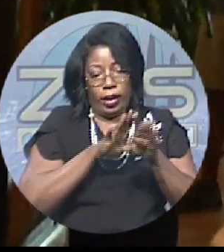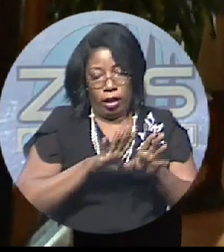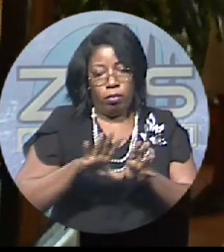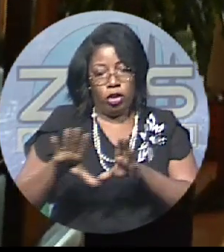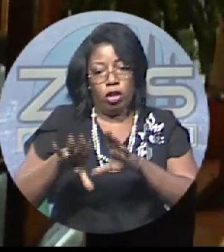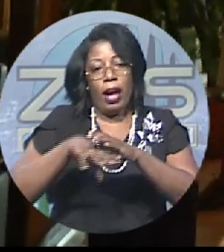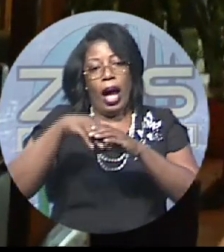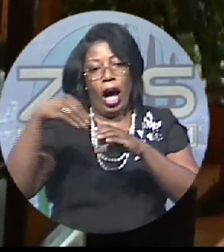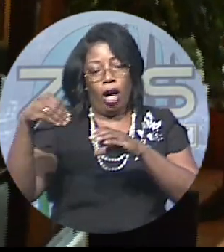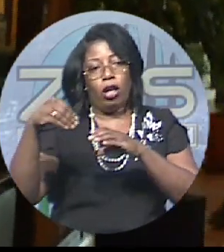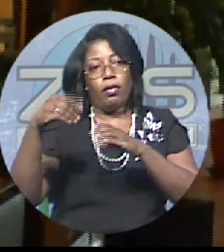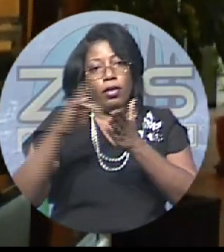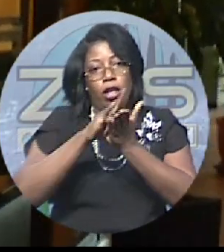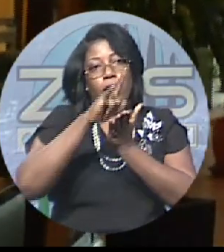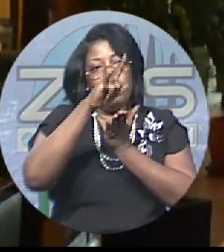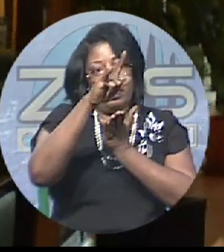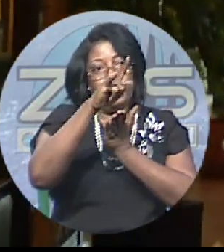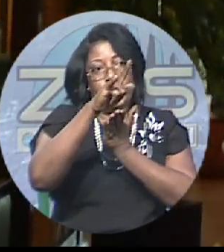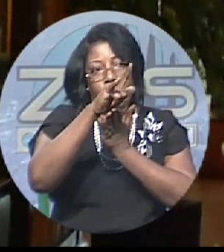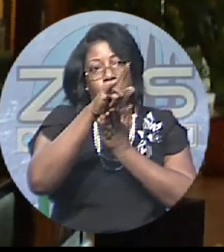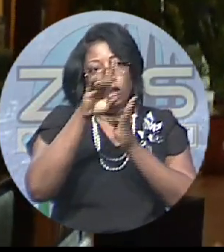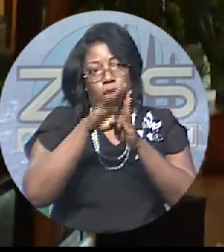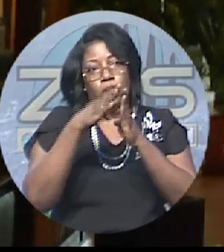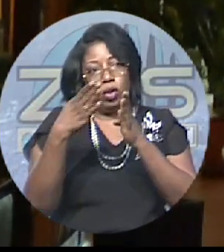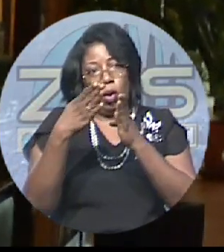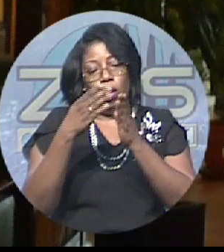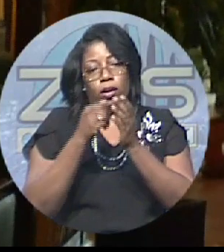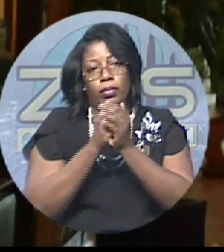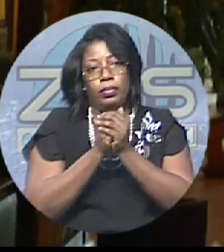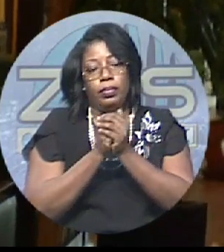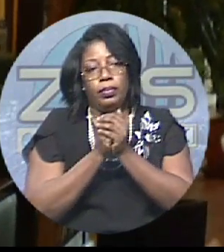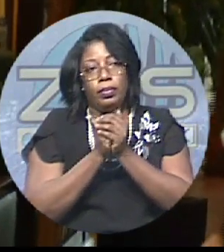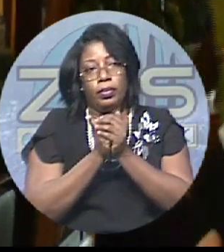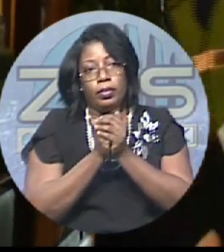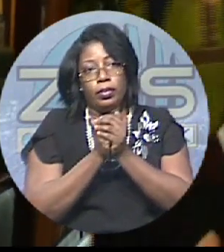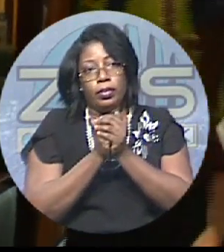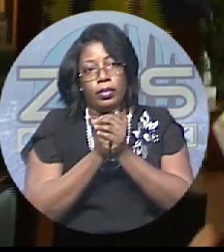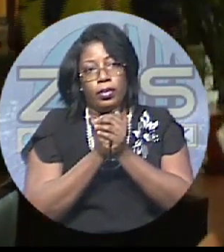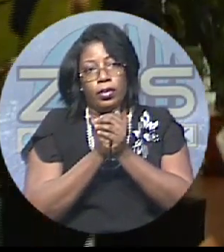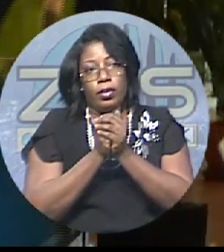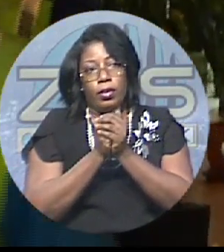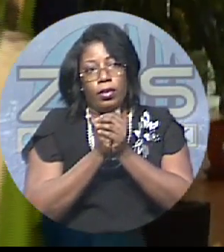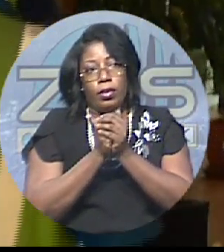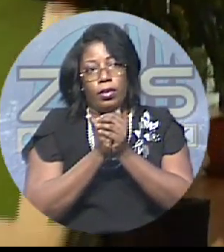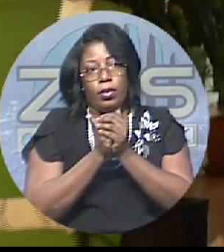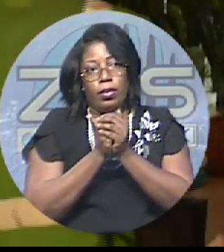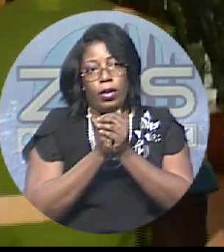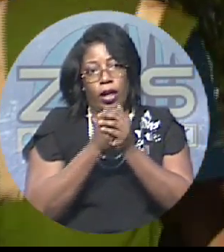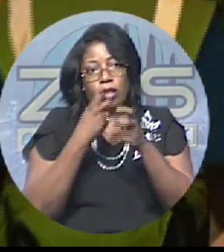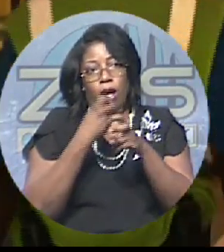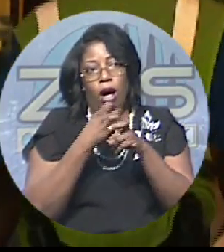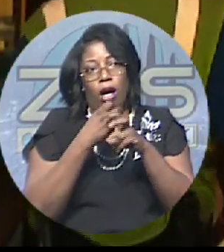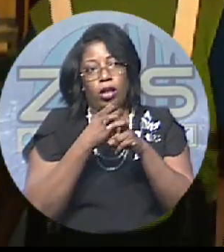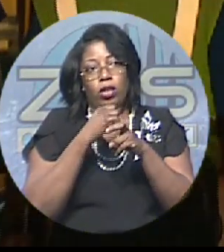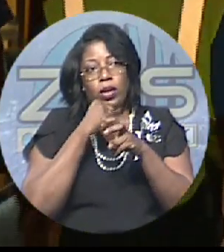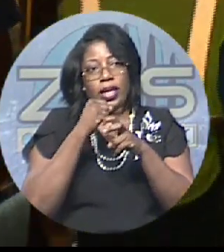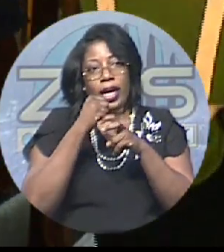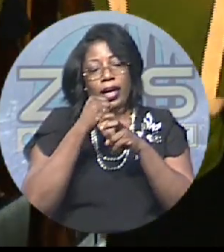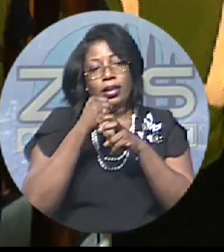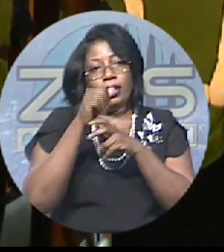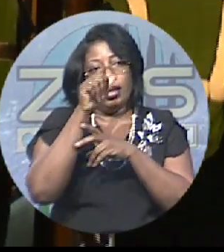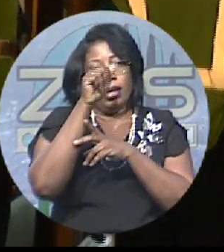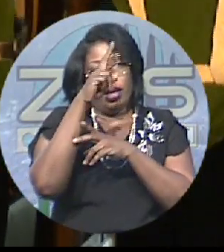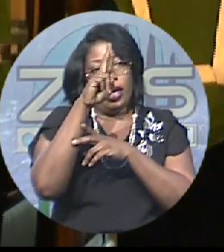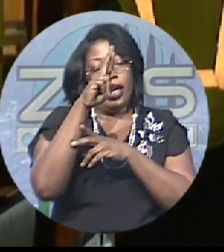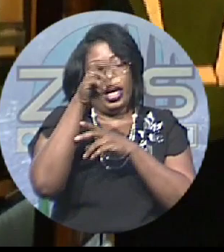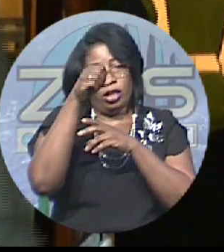out of the door just like an airdrop. You know, it's very challenging because, of course, we can't airdrop a gallon